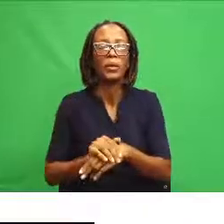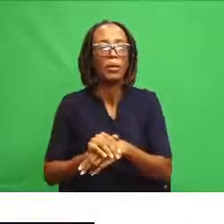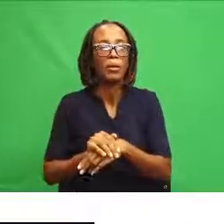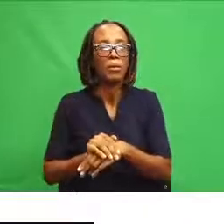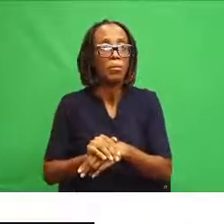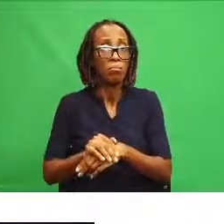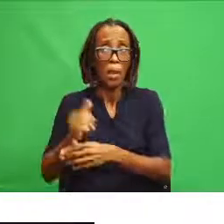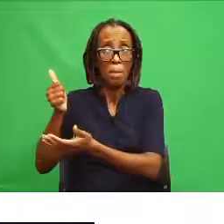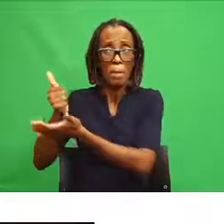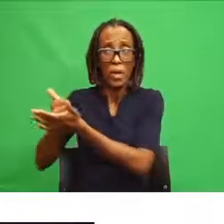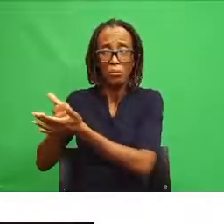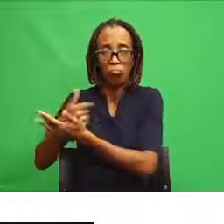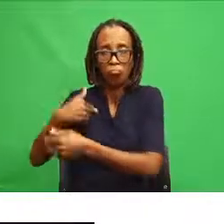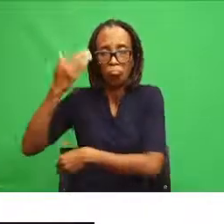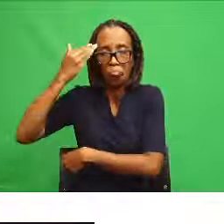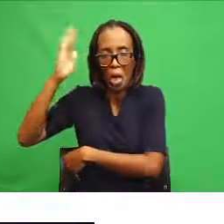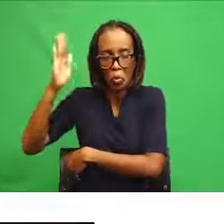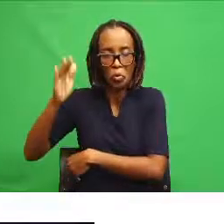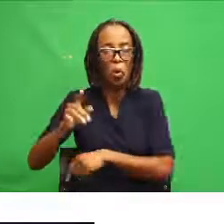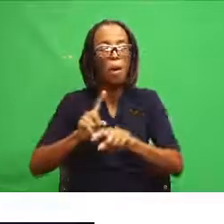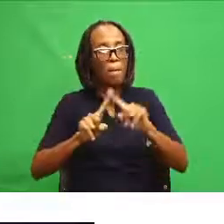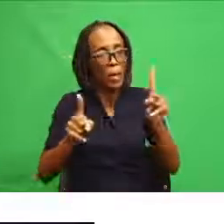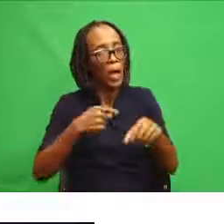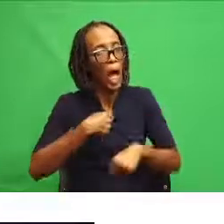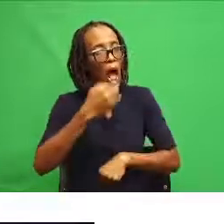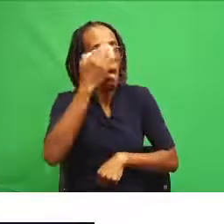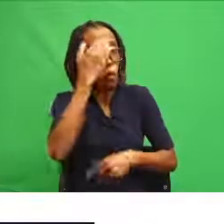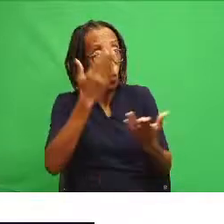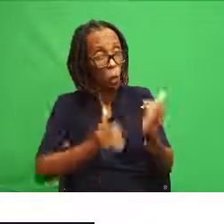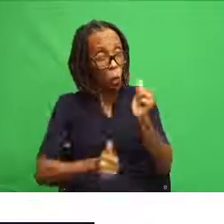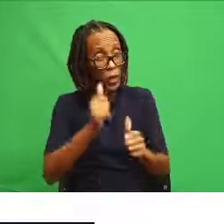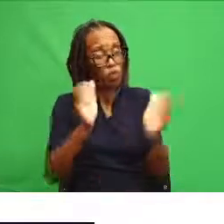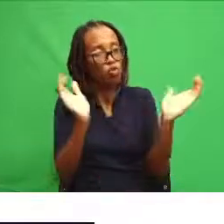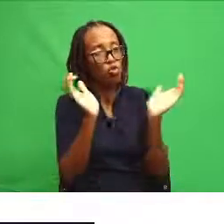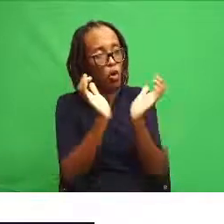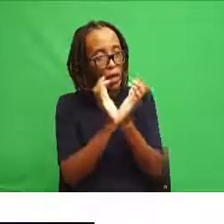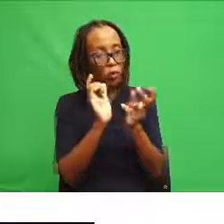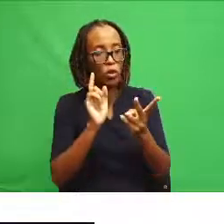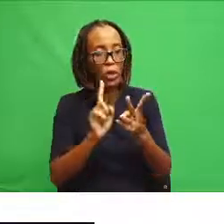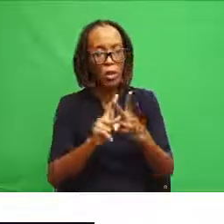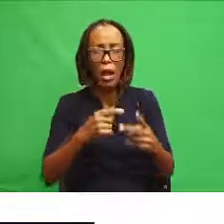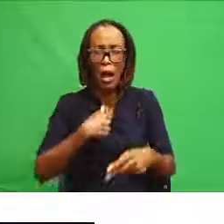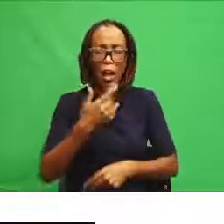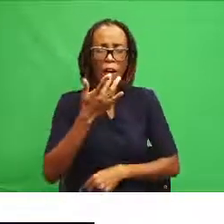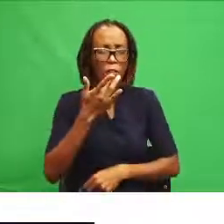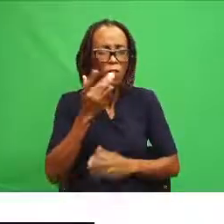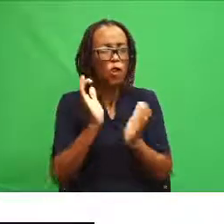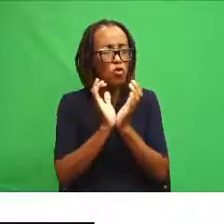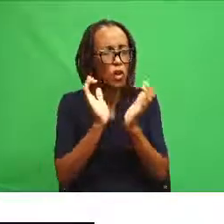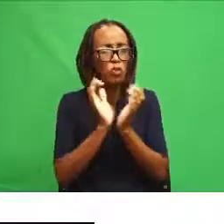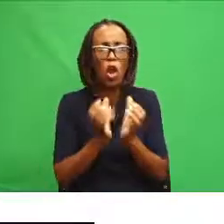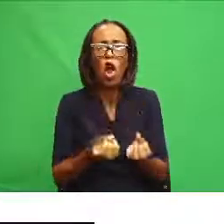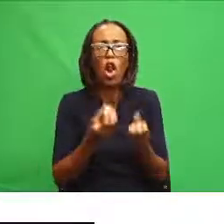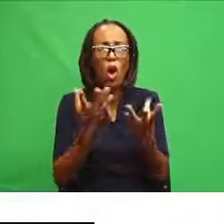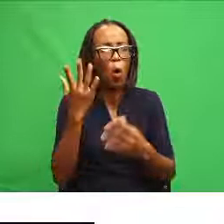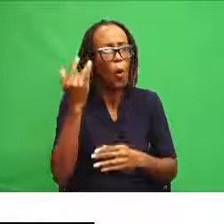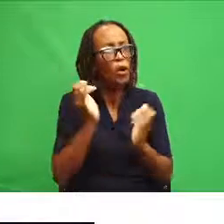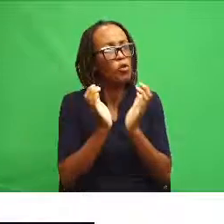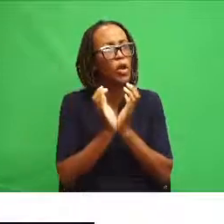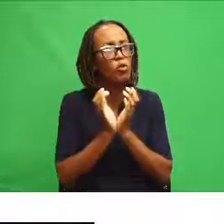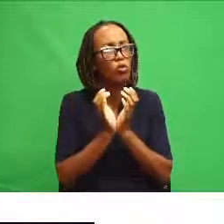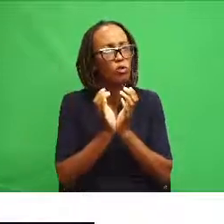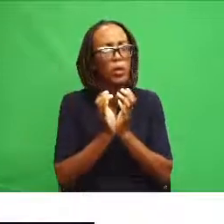situation at the banks, but I can tell you that in credit unions, I'm big on credit unions because credit unions